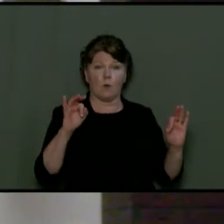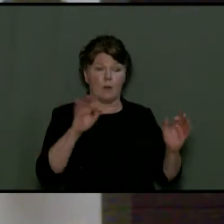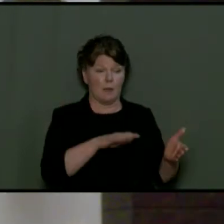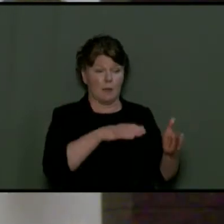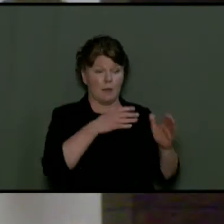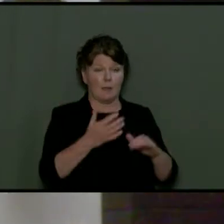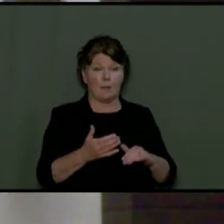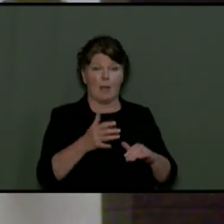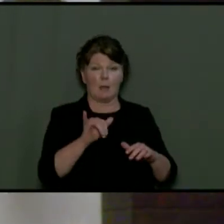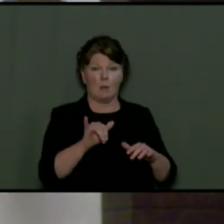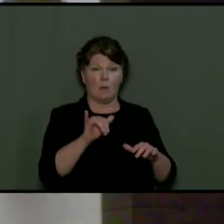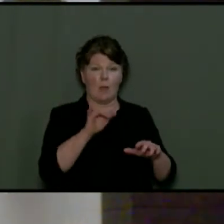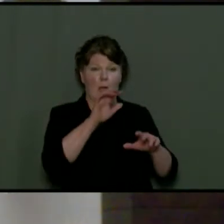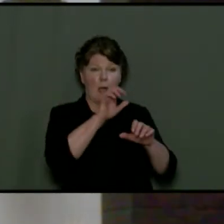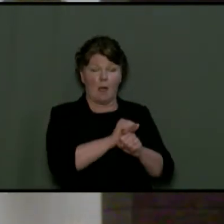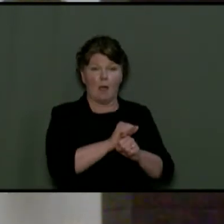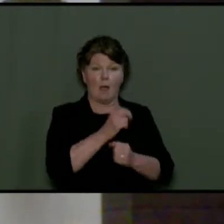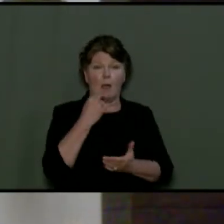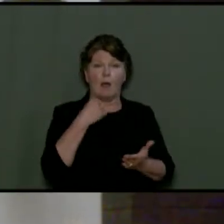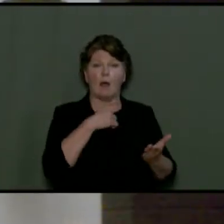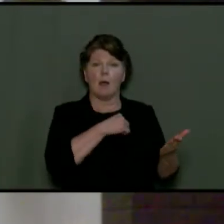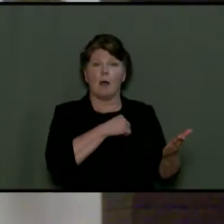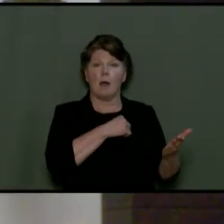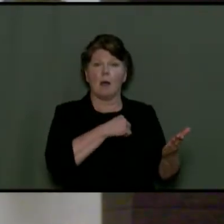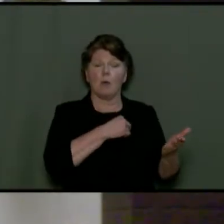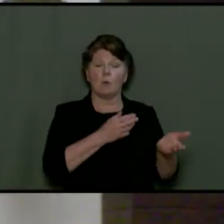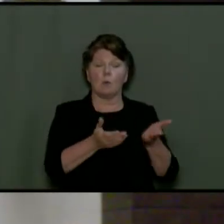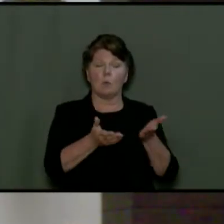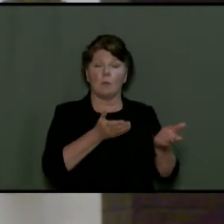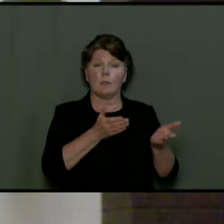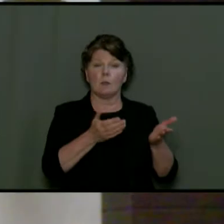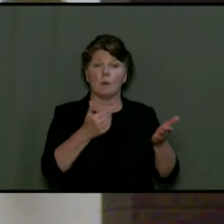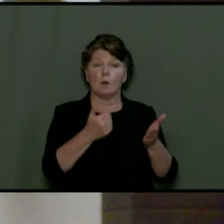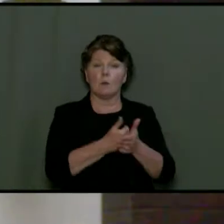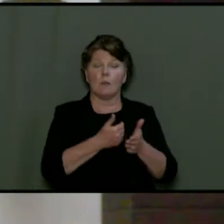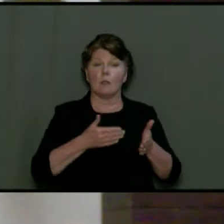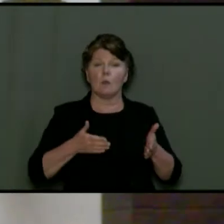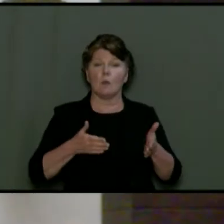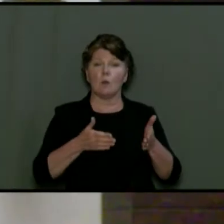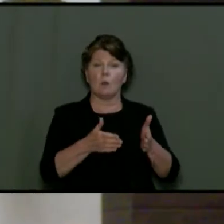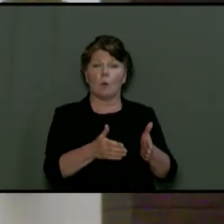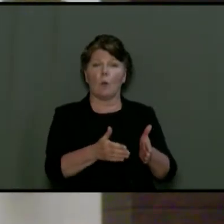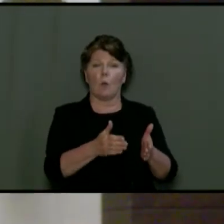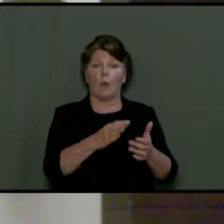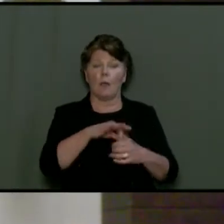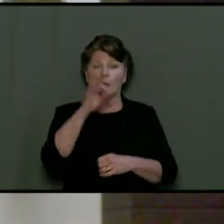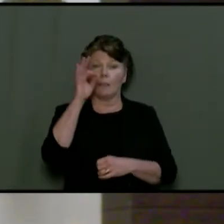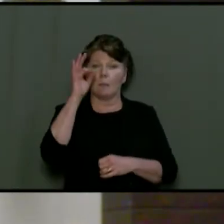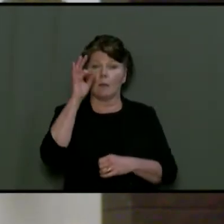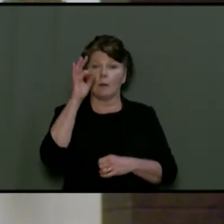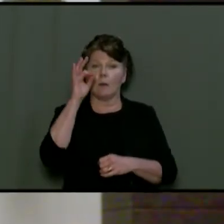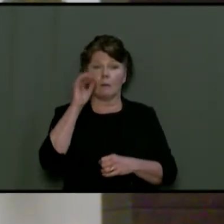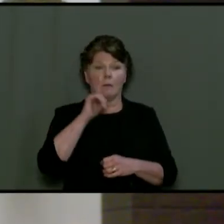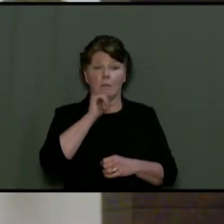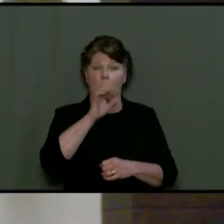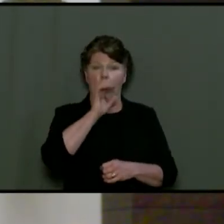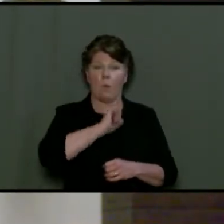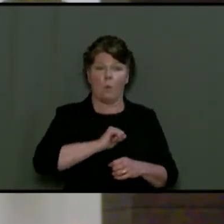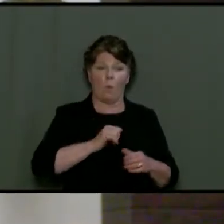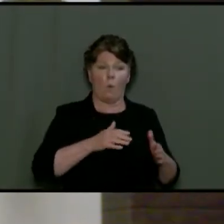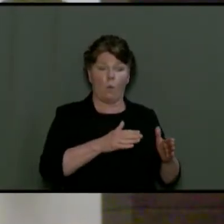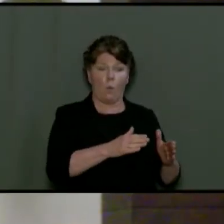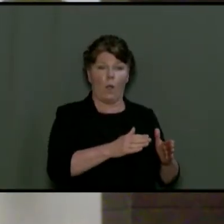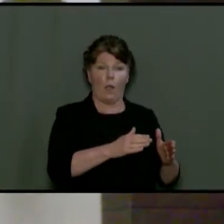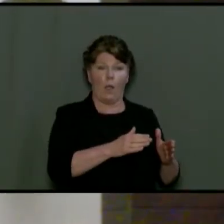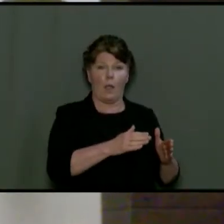which held us captive, so that we serve in a new way of spirit and not in the old way